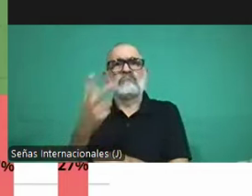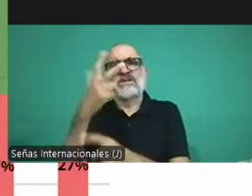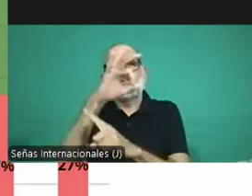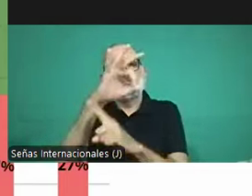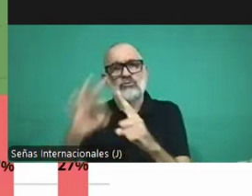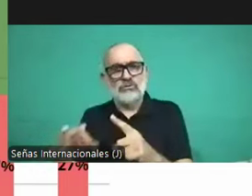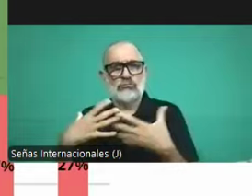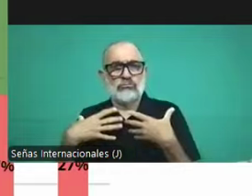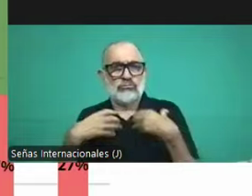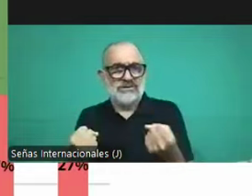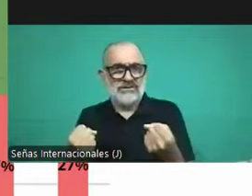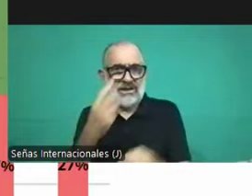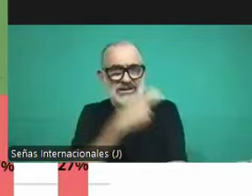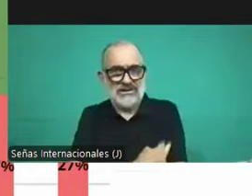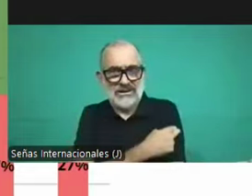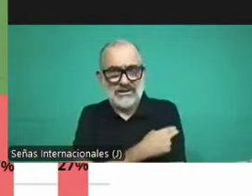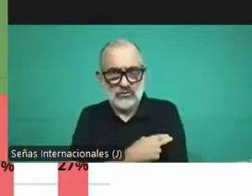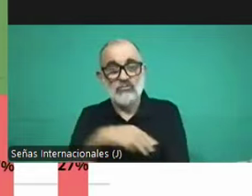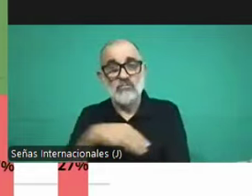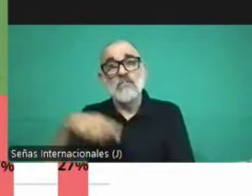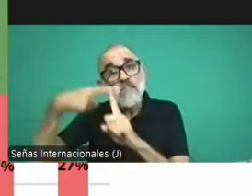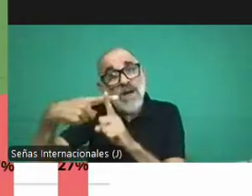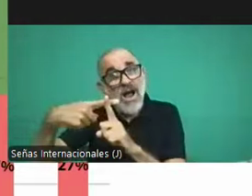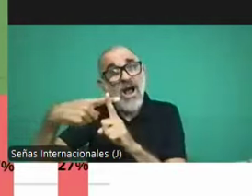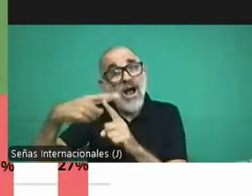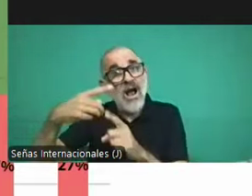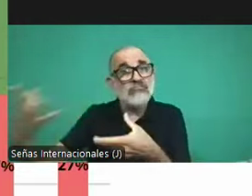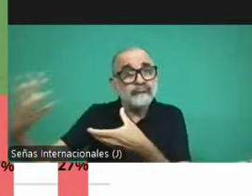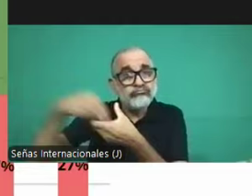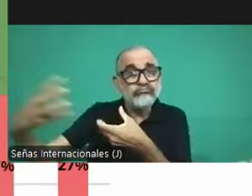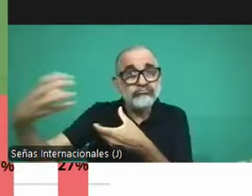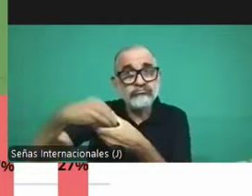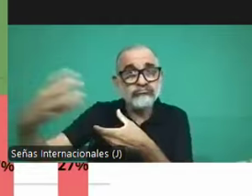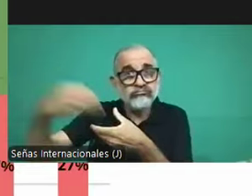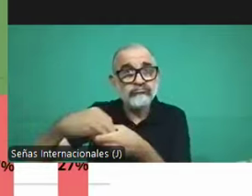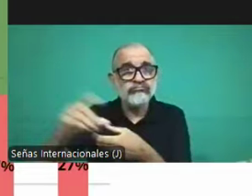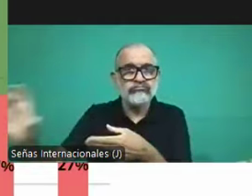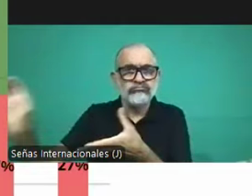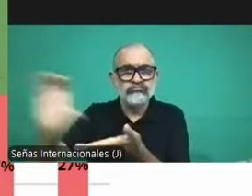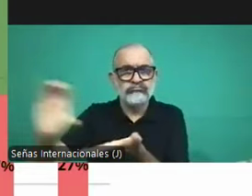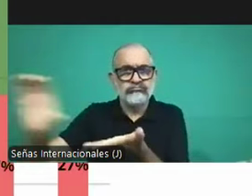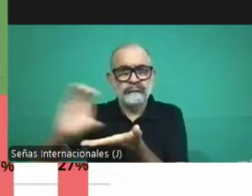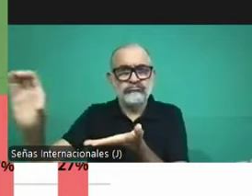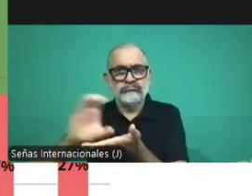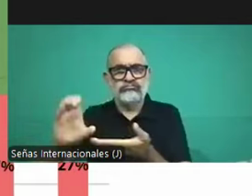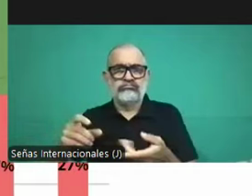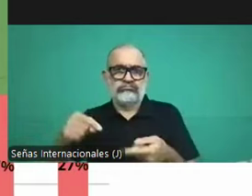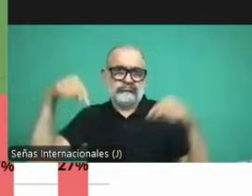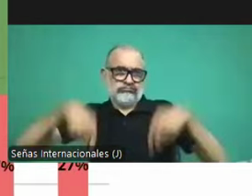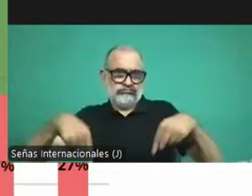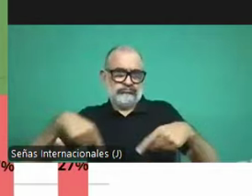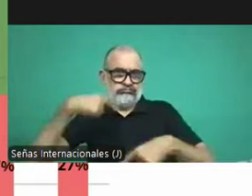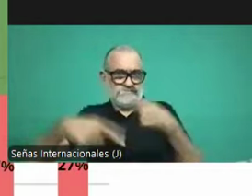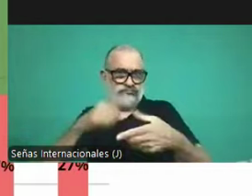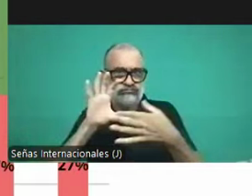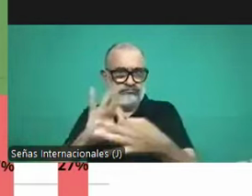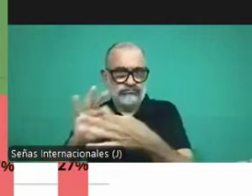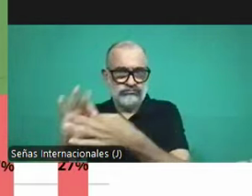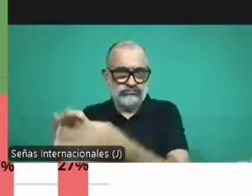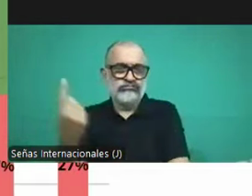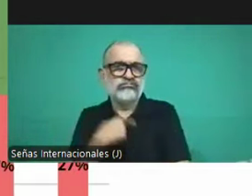sanitary act. And also the increase of the participation, which allows us to be able to absolve these expenditures that are